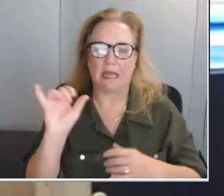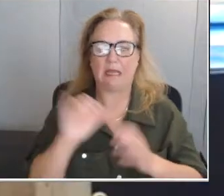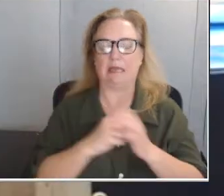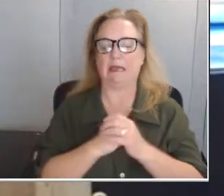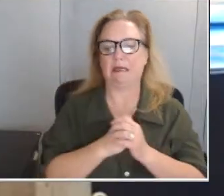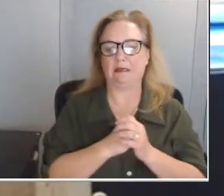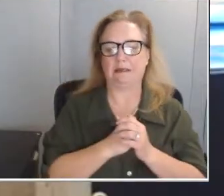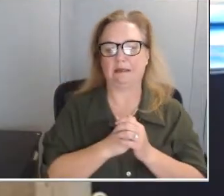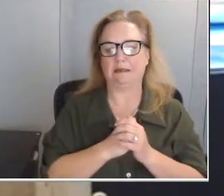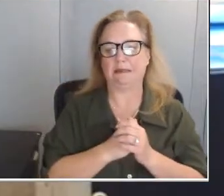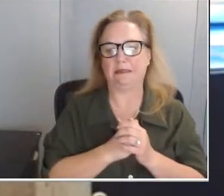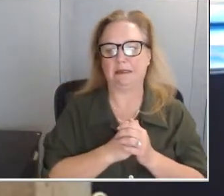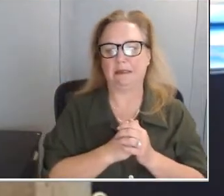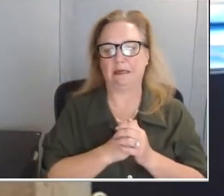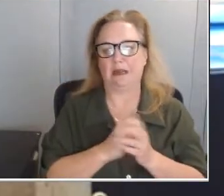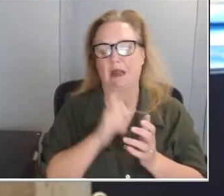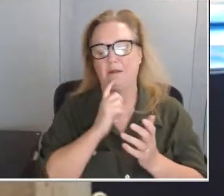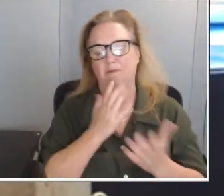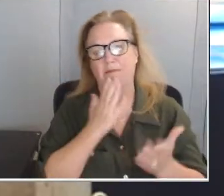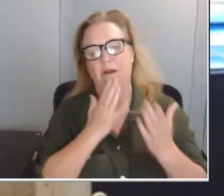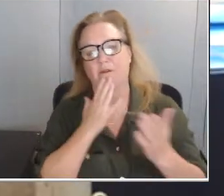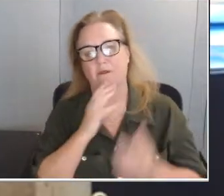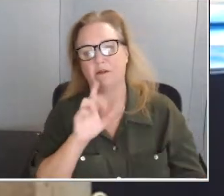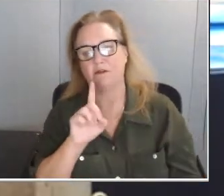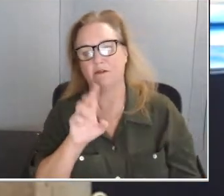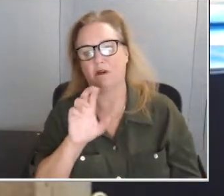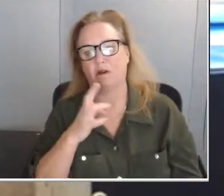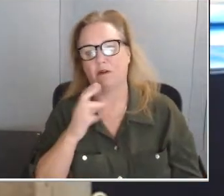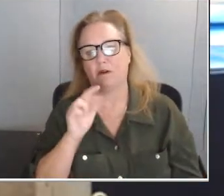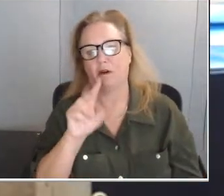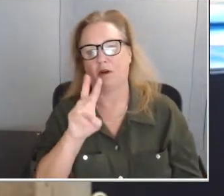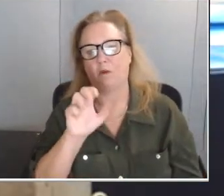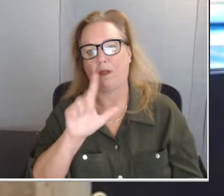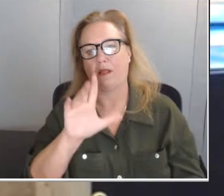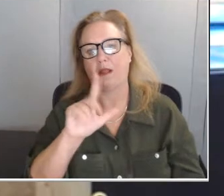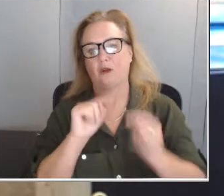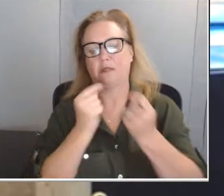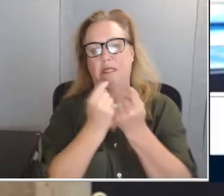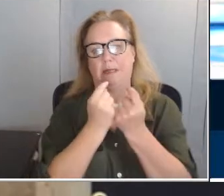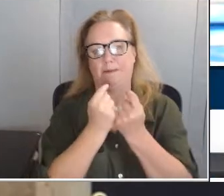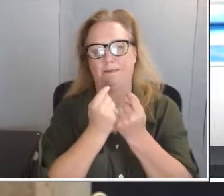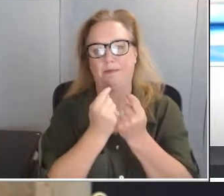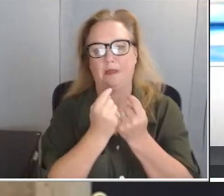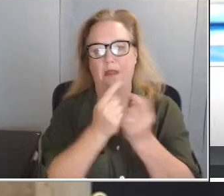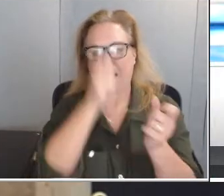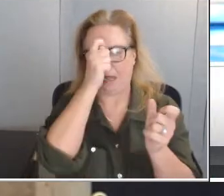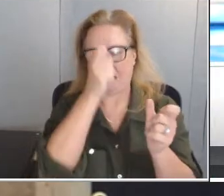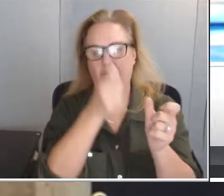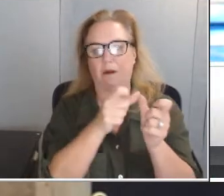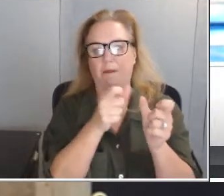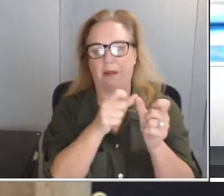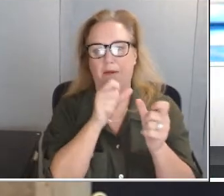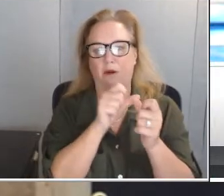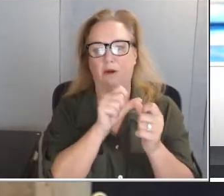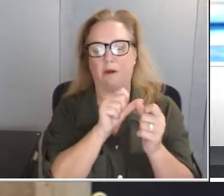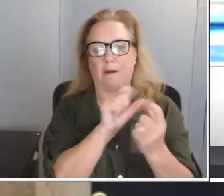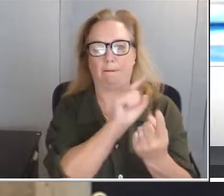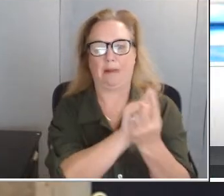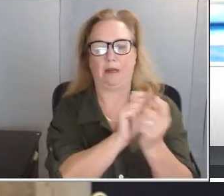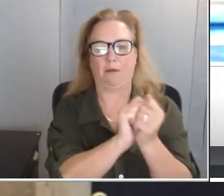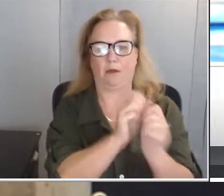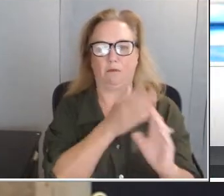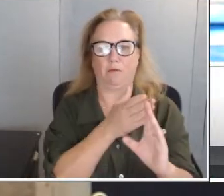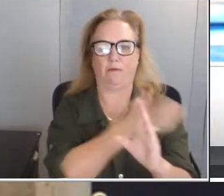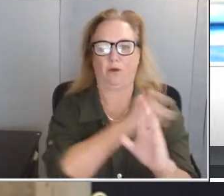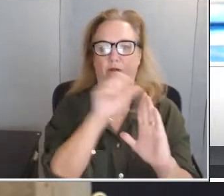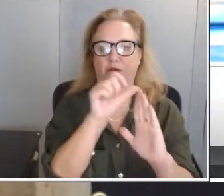I am infinitely grateful for Dr. Hartwell and her team. I recall, meeting with her right